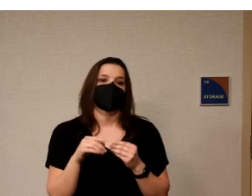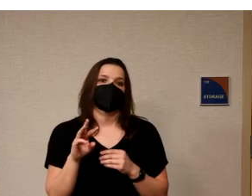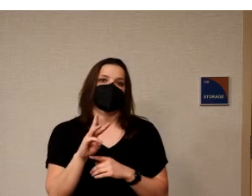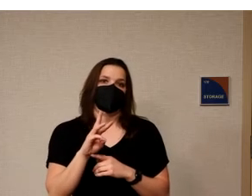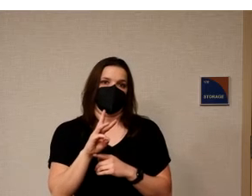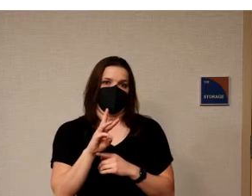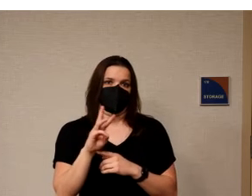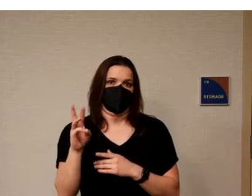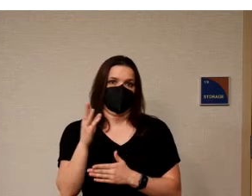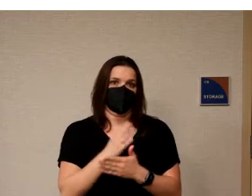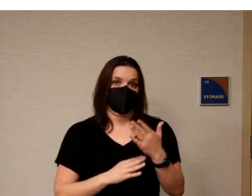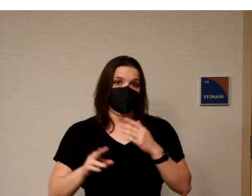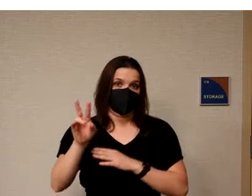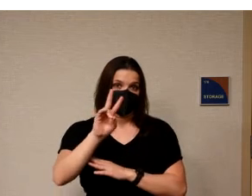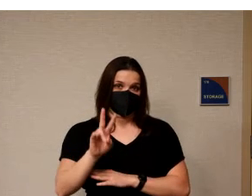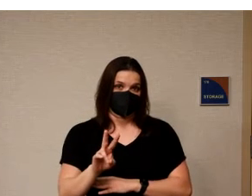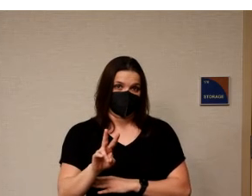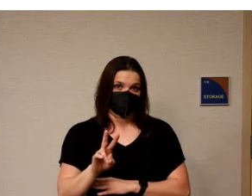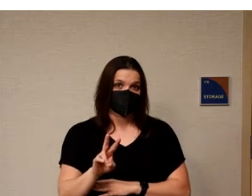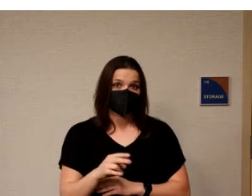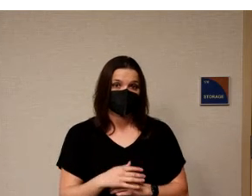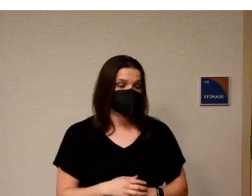western parts of Visalia.